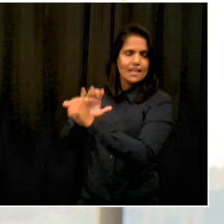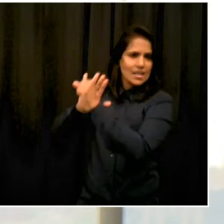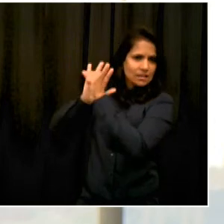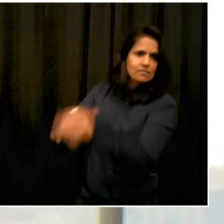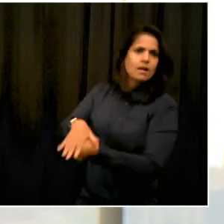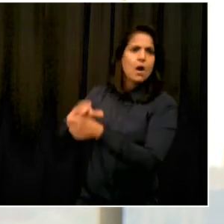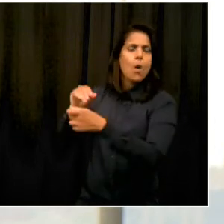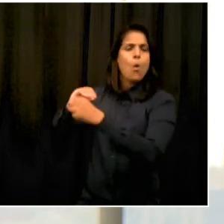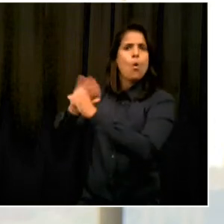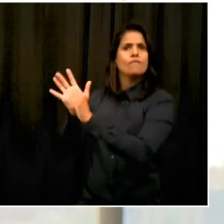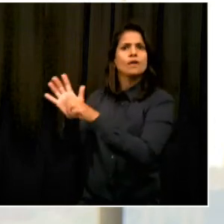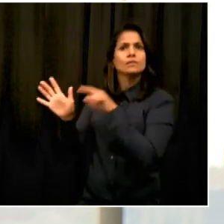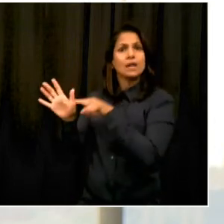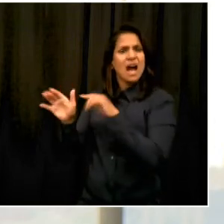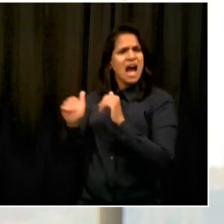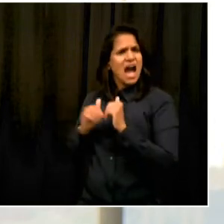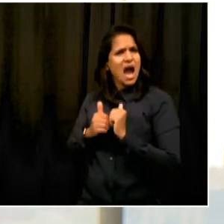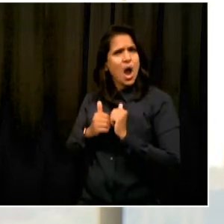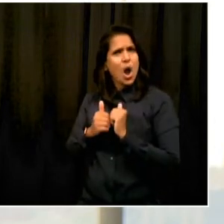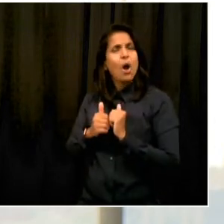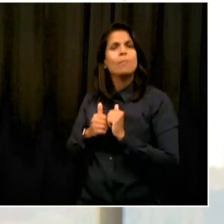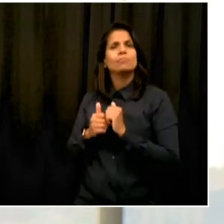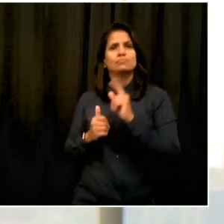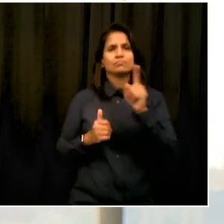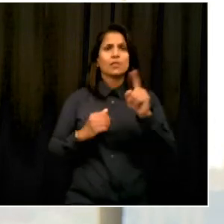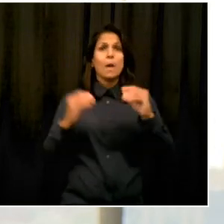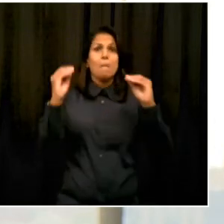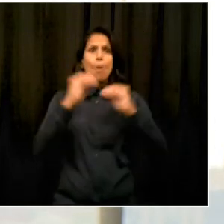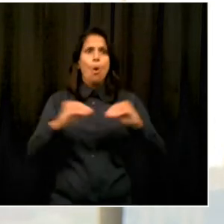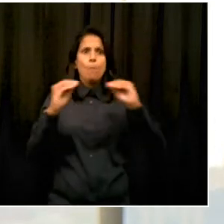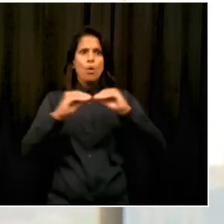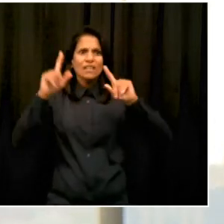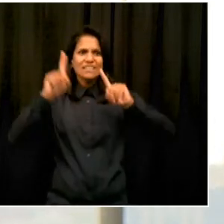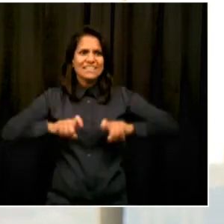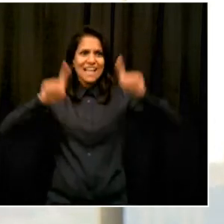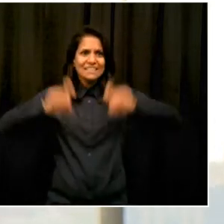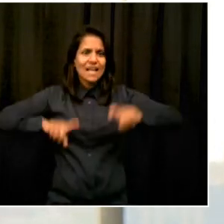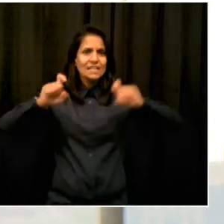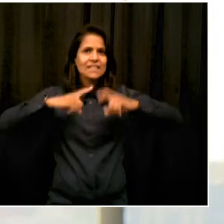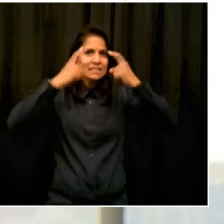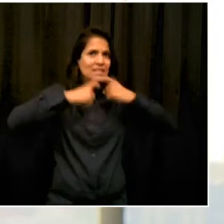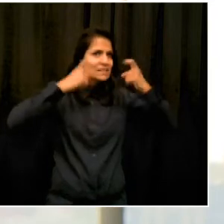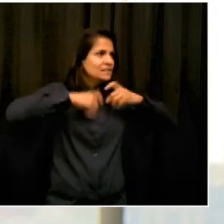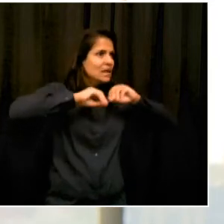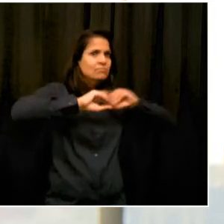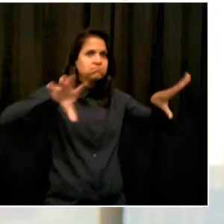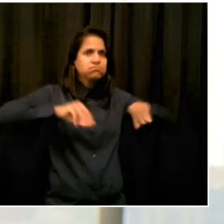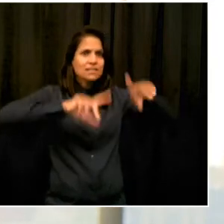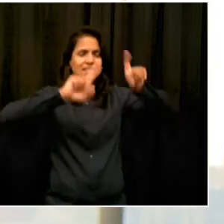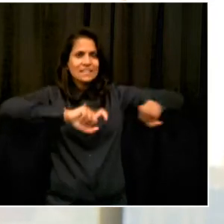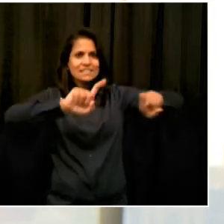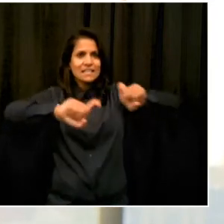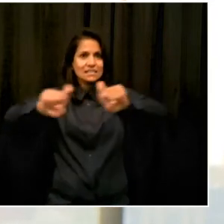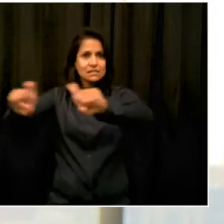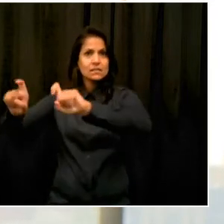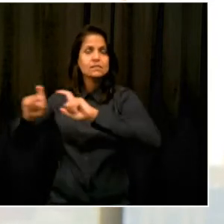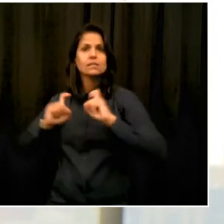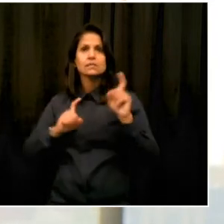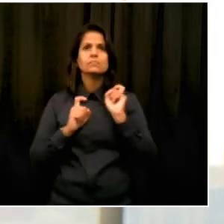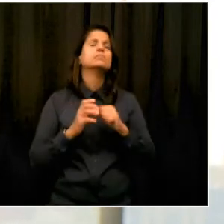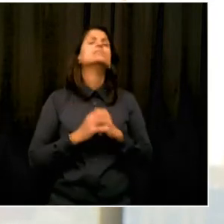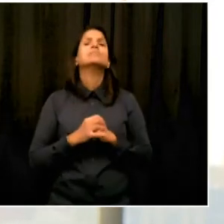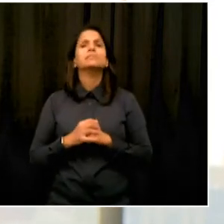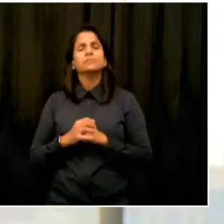will create a new citywide rapid testing program. And that begins today, kicking